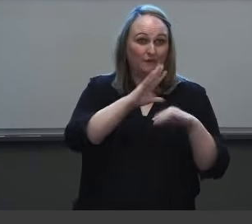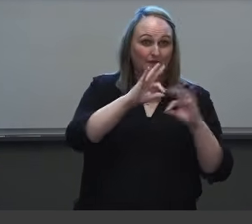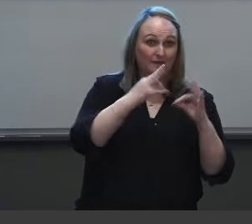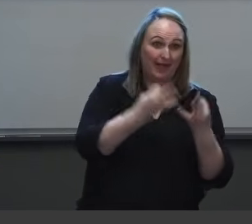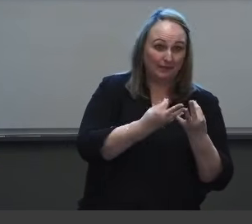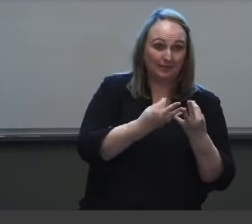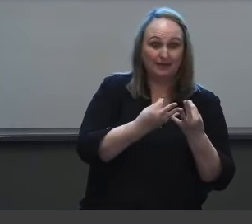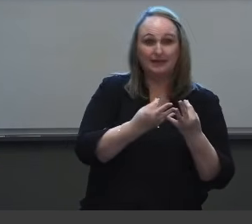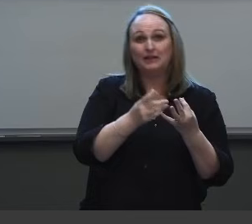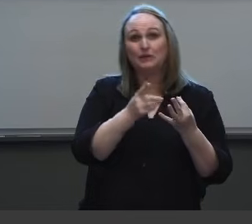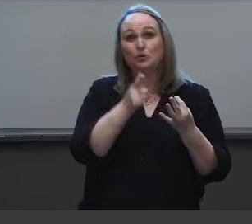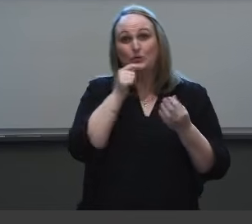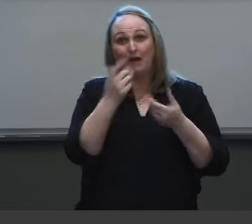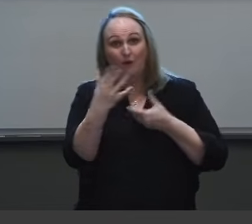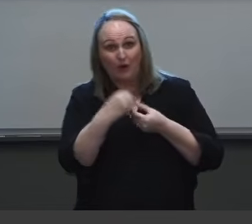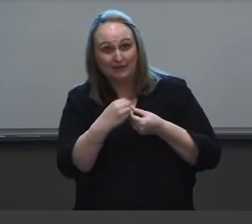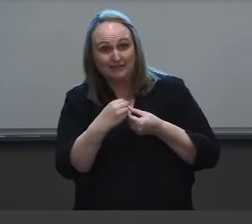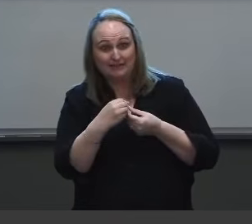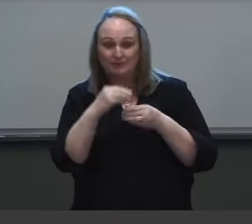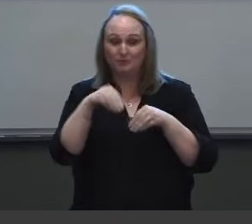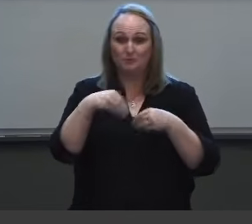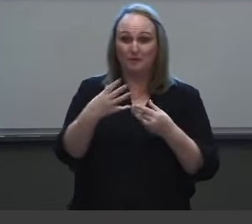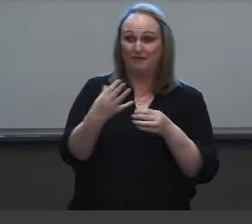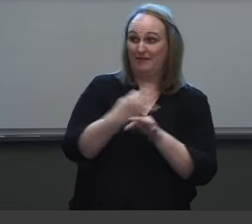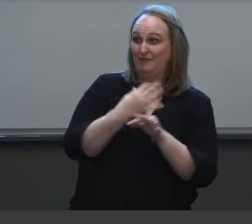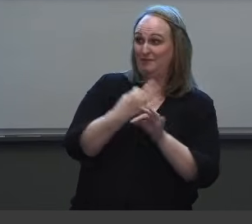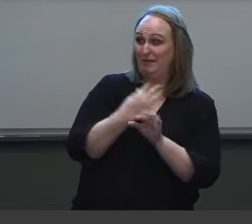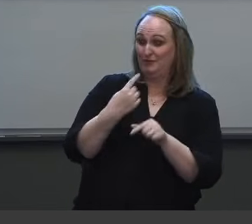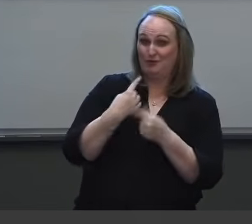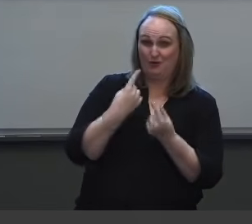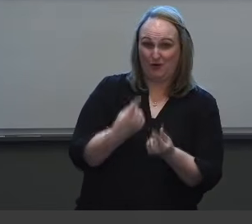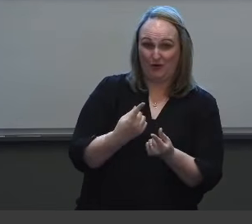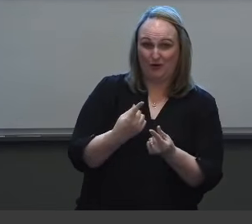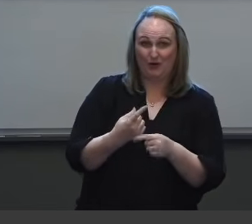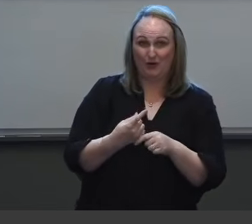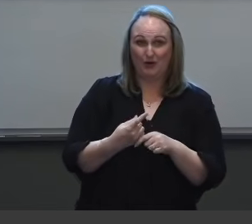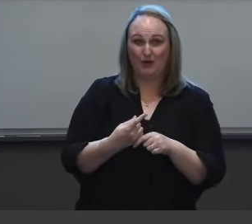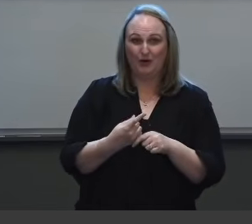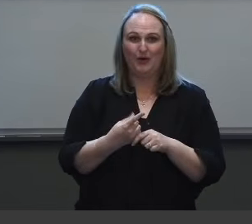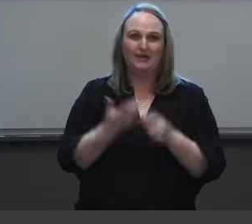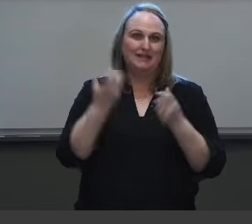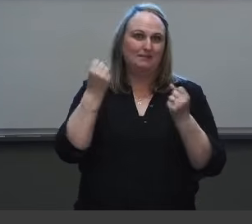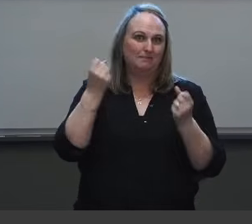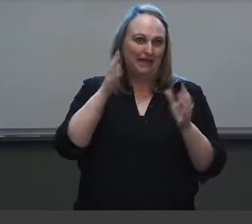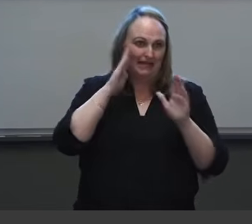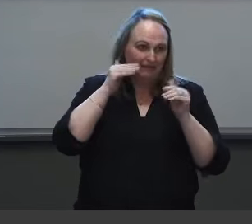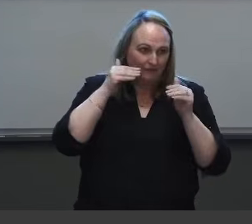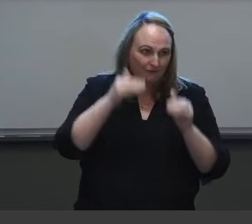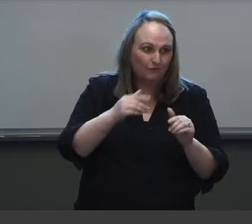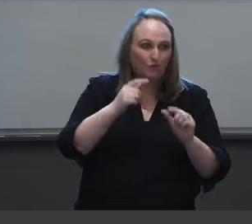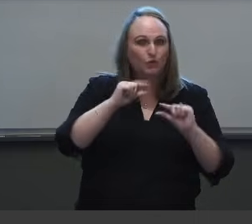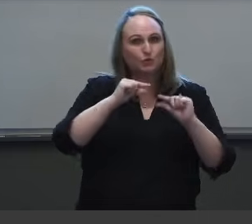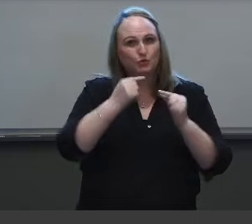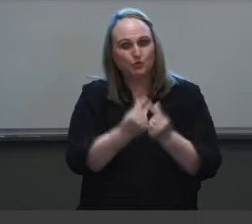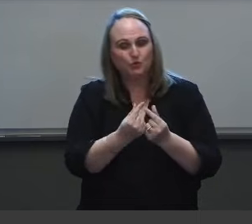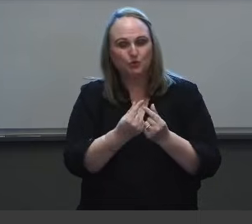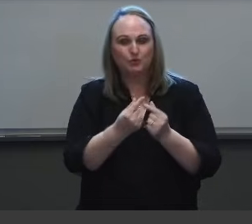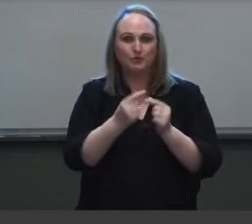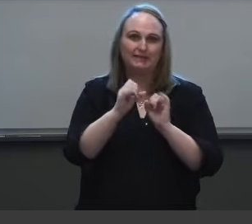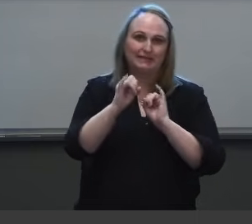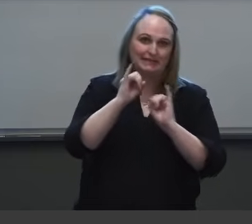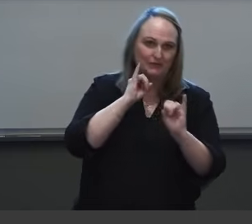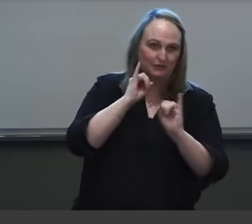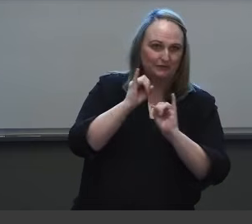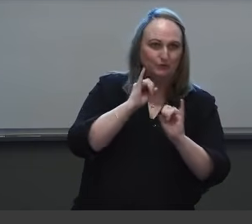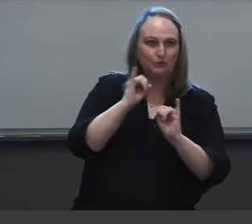autistic individuals who have given us feedback so far on our idea. And this has been through focus groups, through interviews, from the very